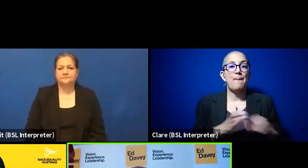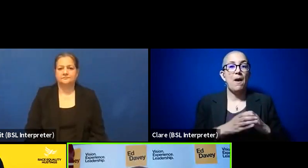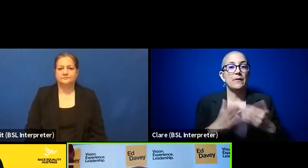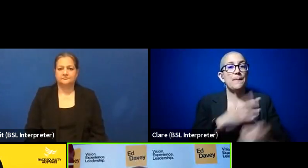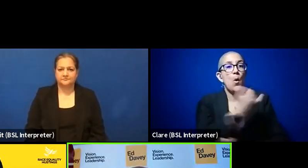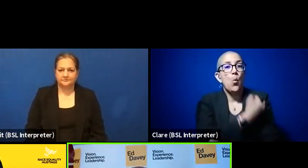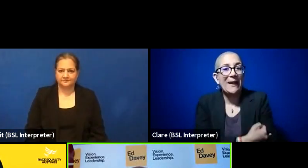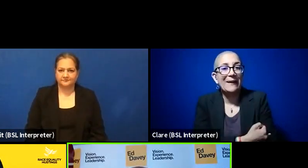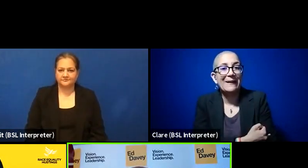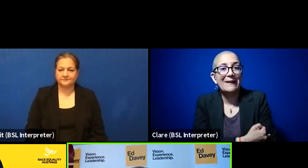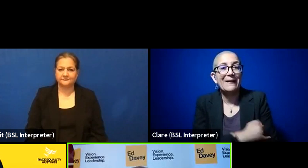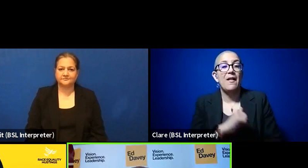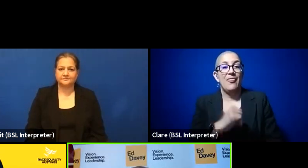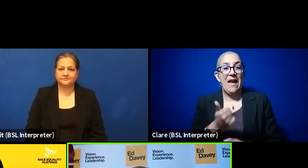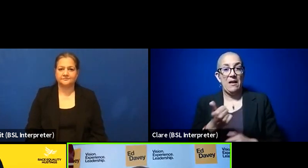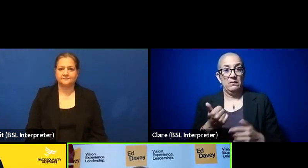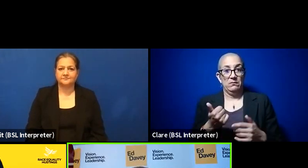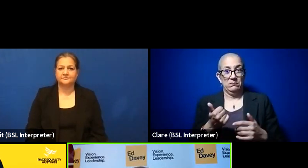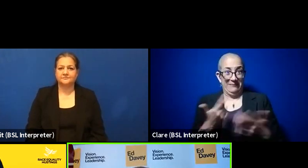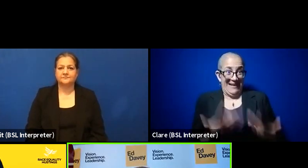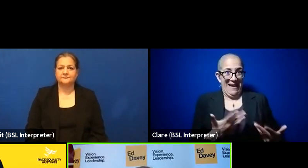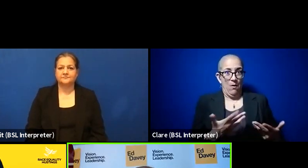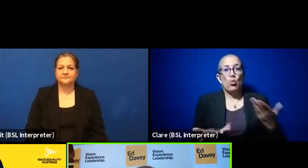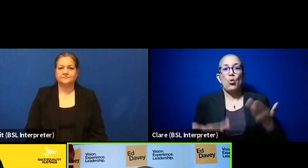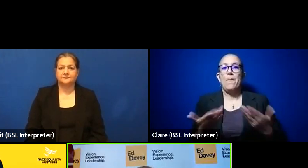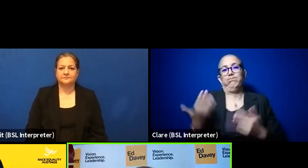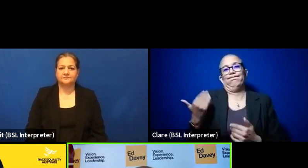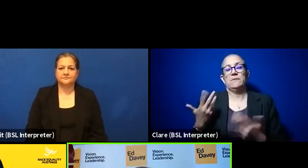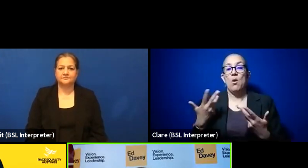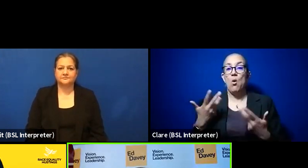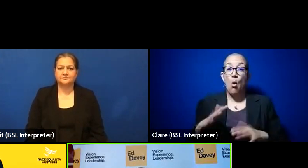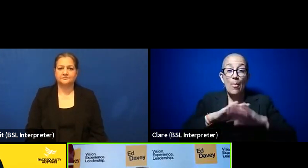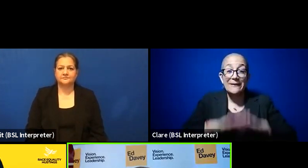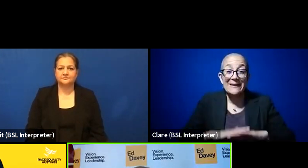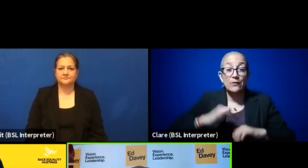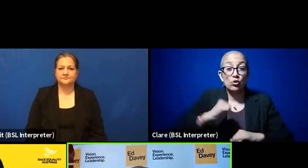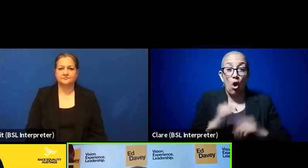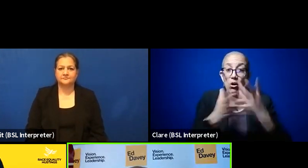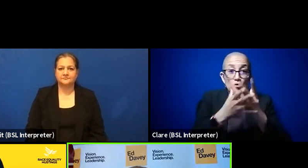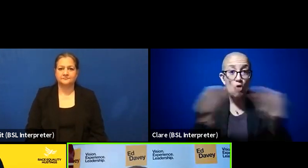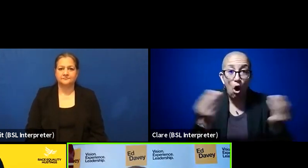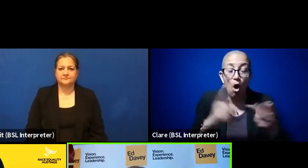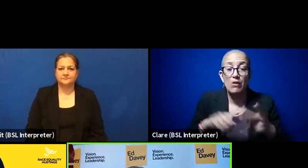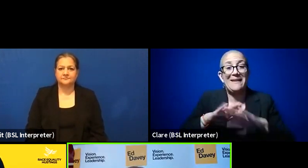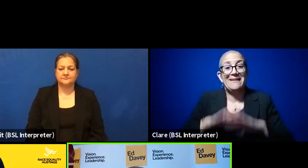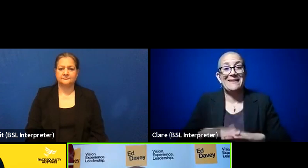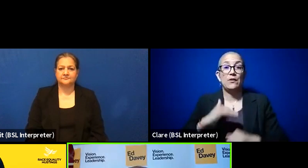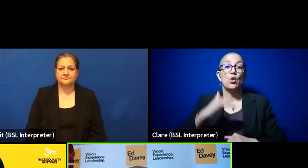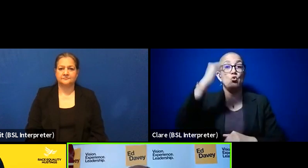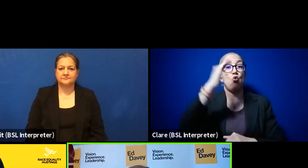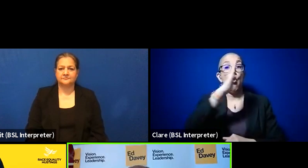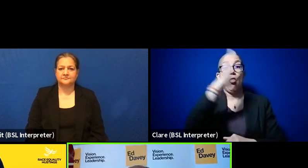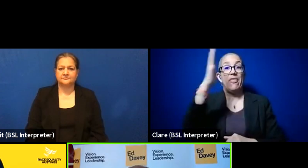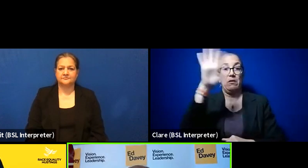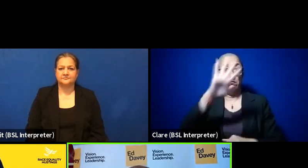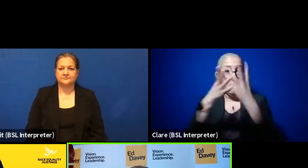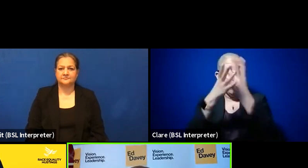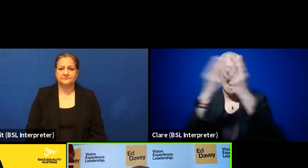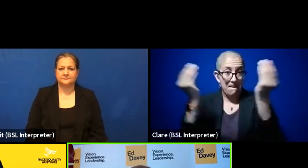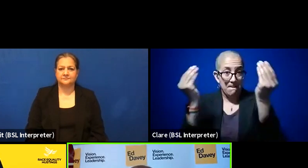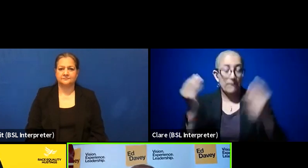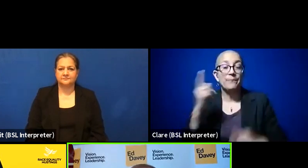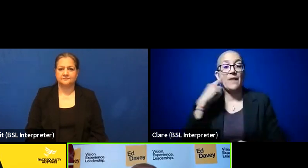position than they have been in recent times. They've lost all the seats in Scotland, they've lost a lot of the seats in the Northern Red Wool. And I